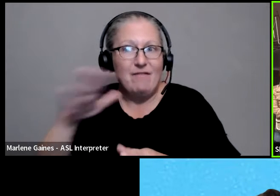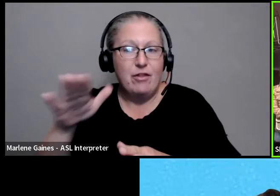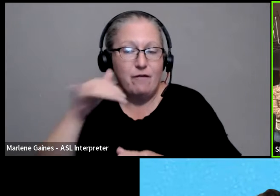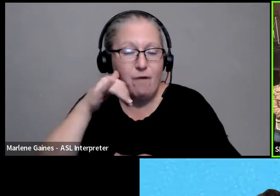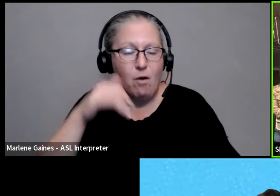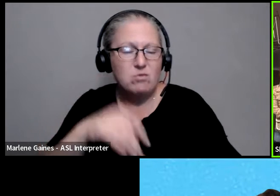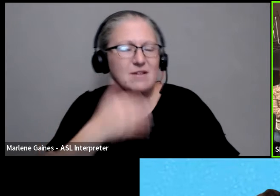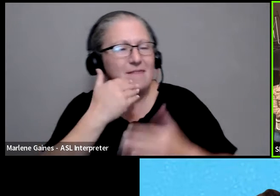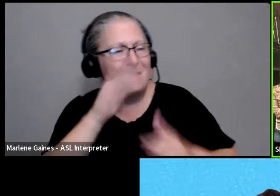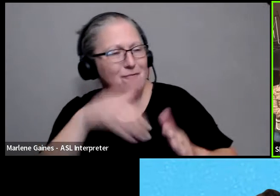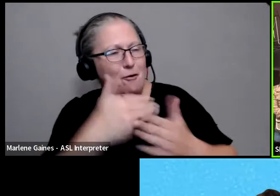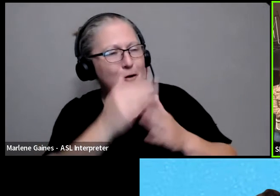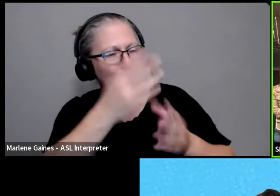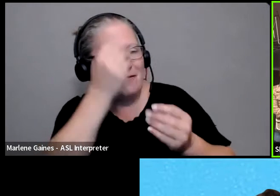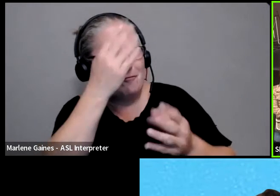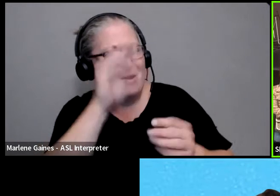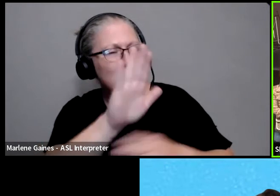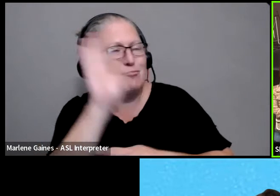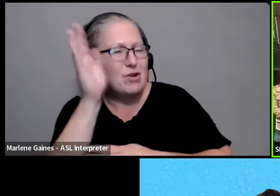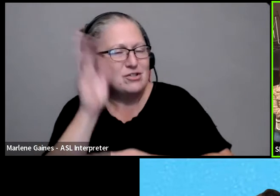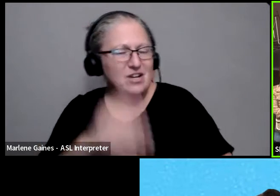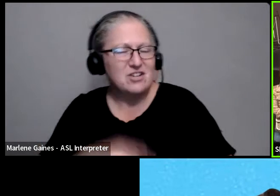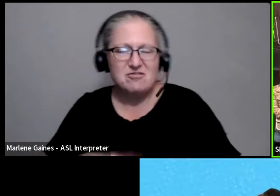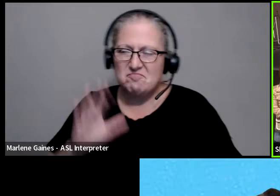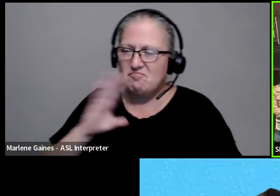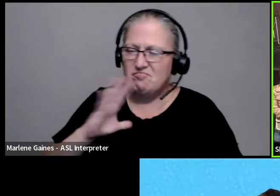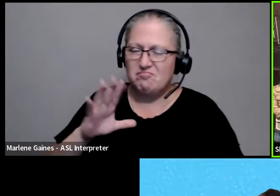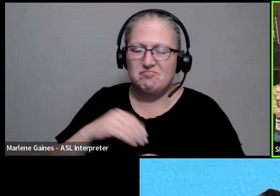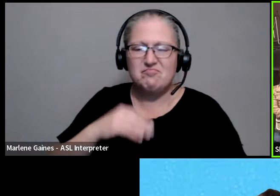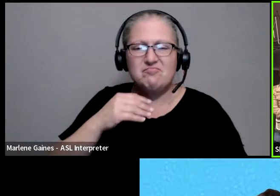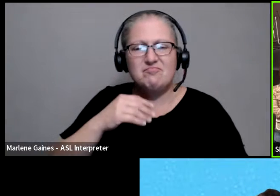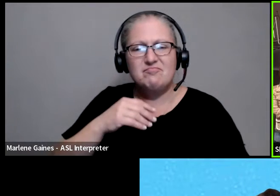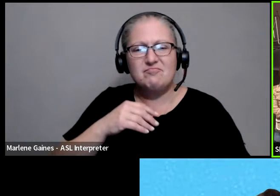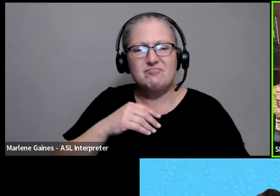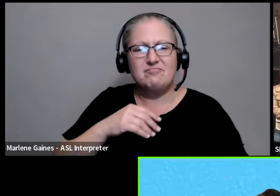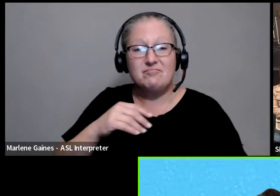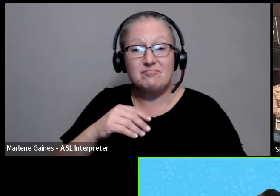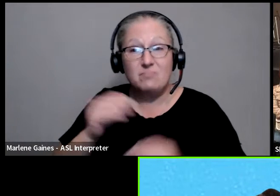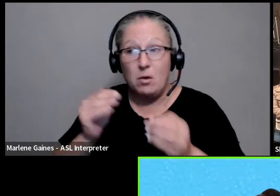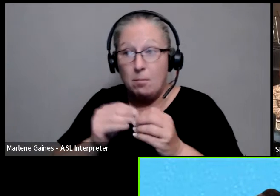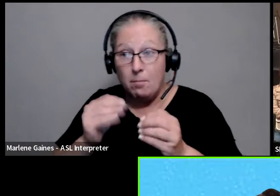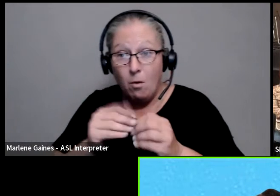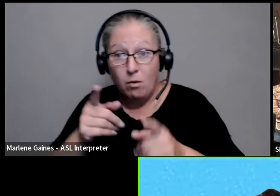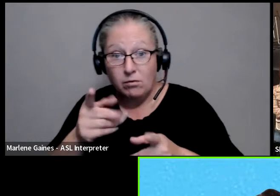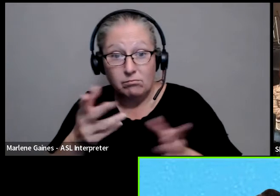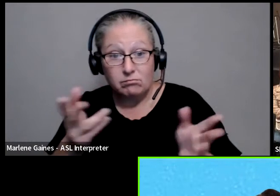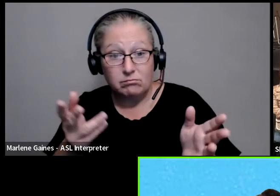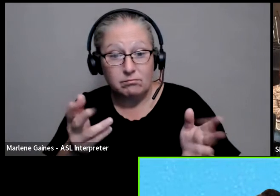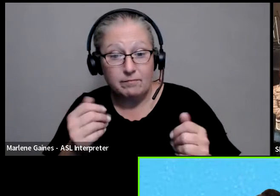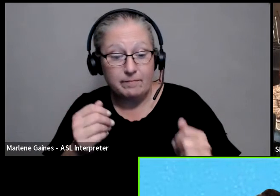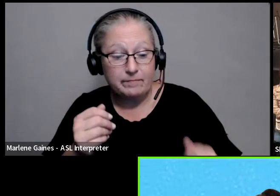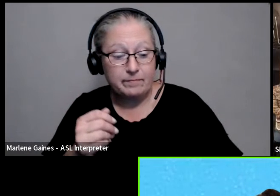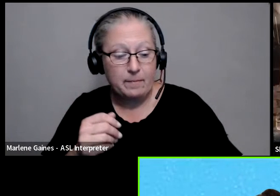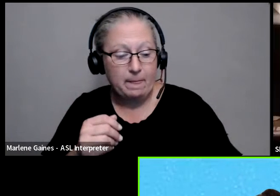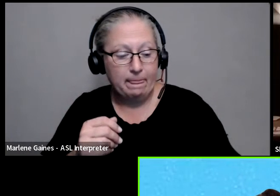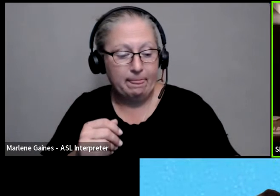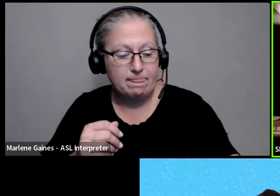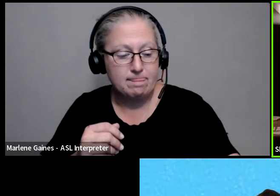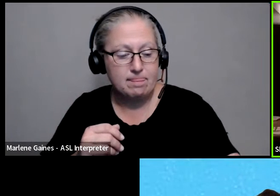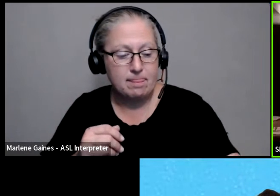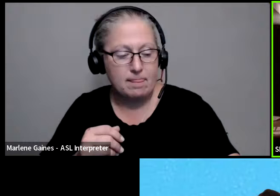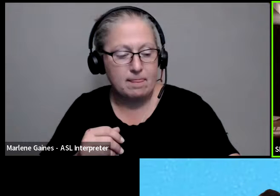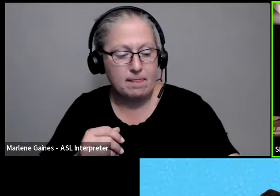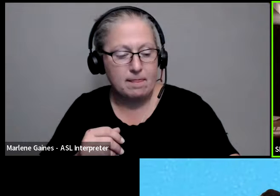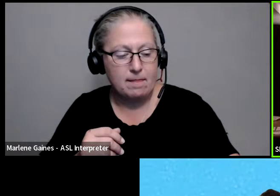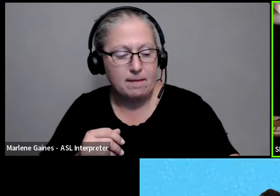information and your presentation. Absolutely. Any other Trustee questions? Yes. Jacobson? Oh, sorry. Yeah, thank you so much.